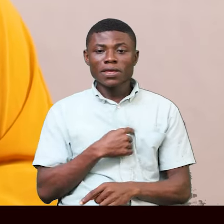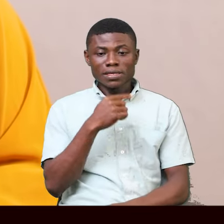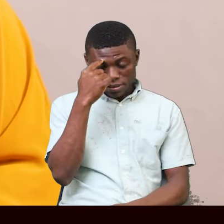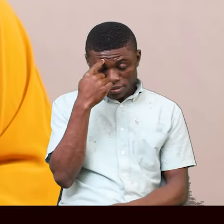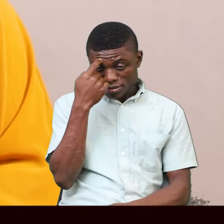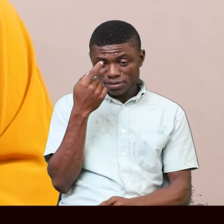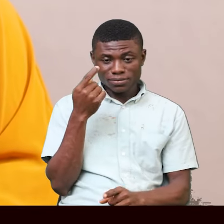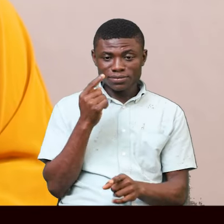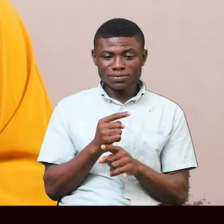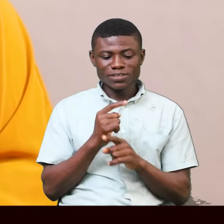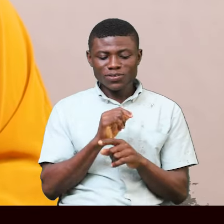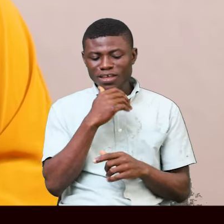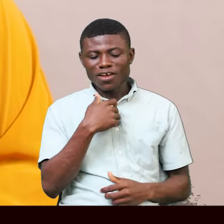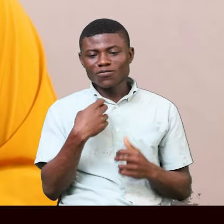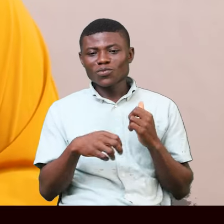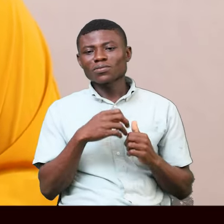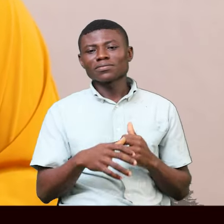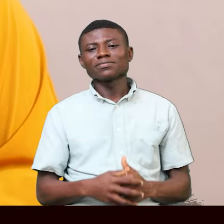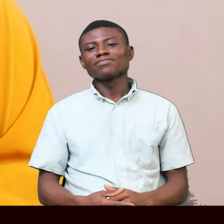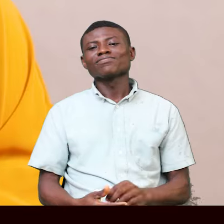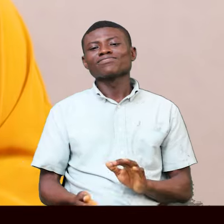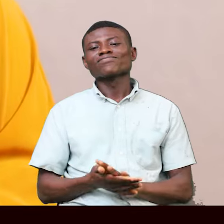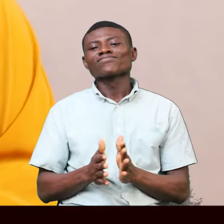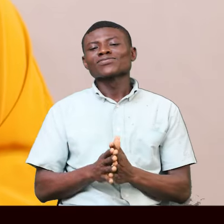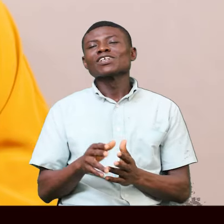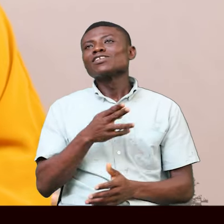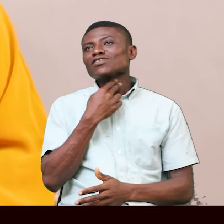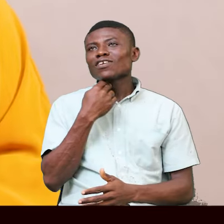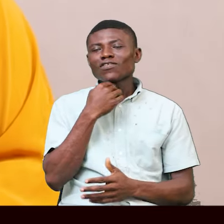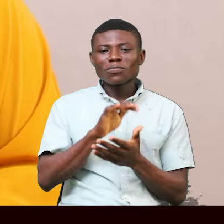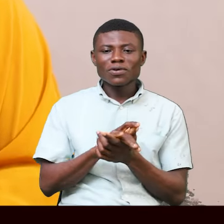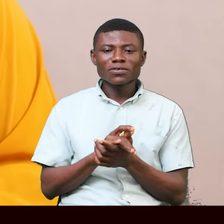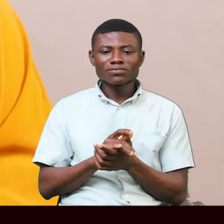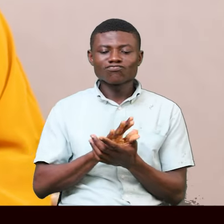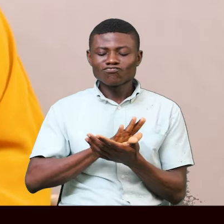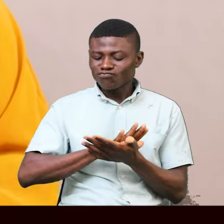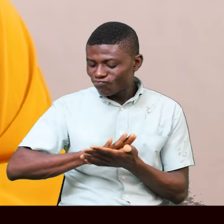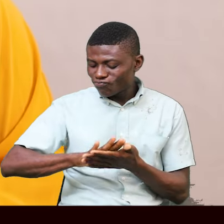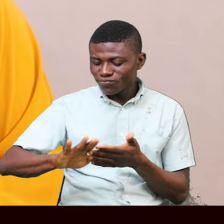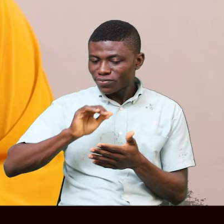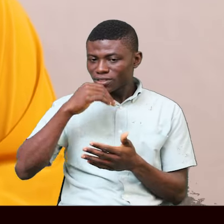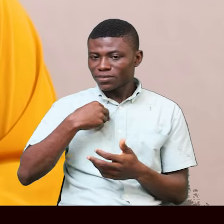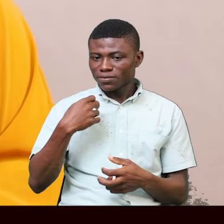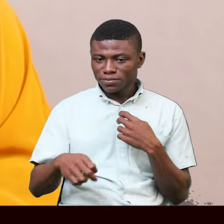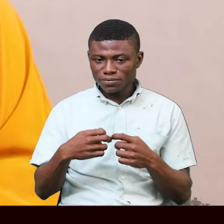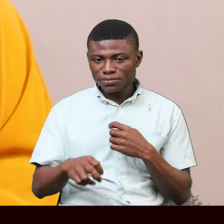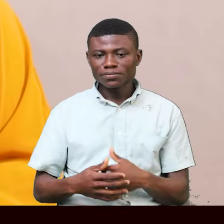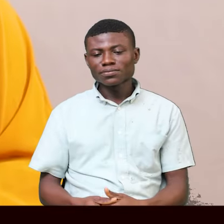omu di ane die. Eye so far warrior de smooth bibia koye